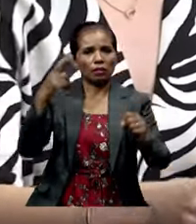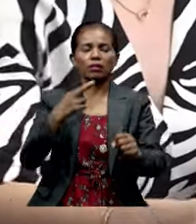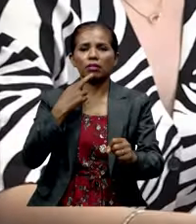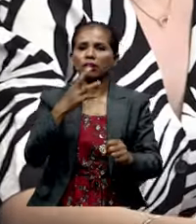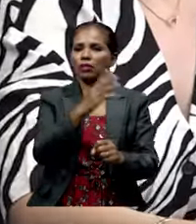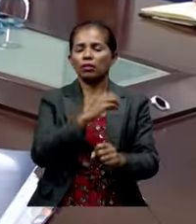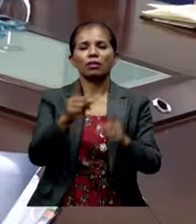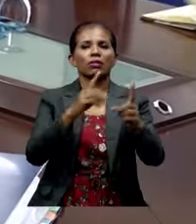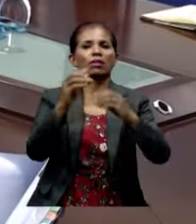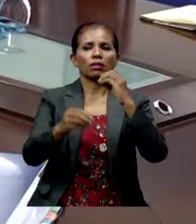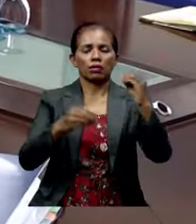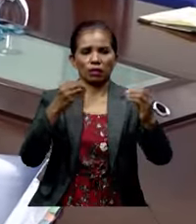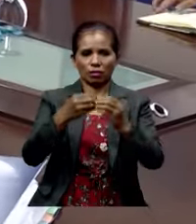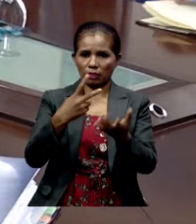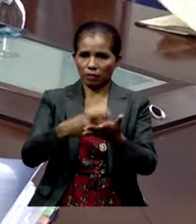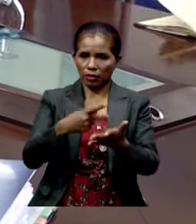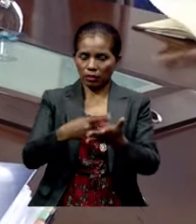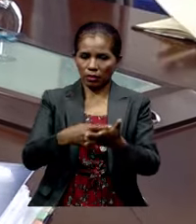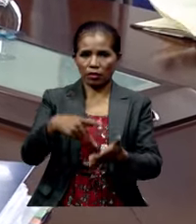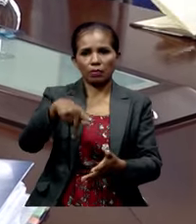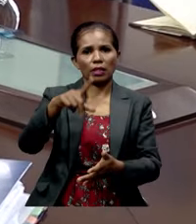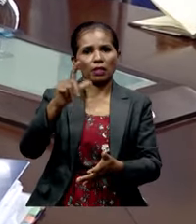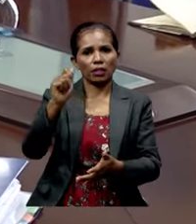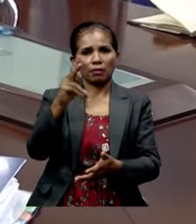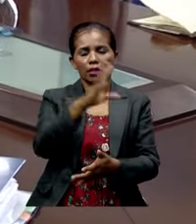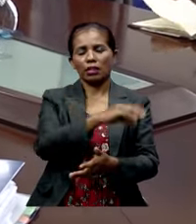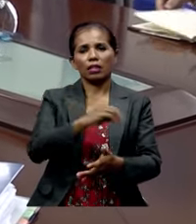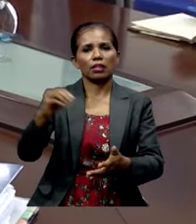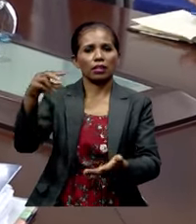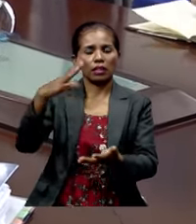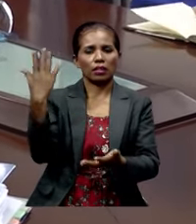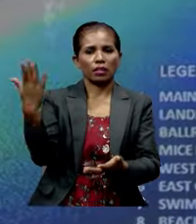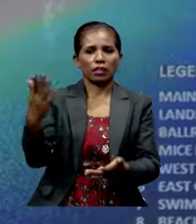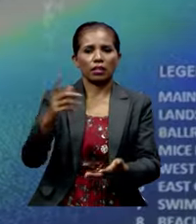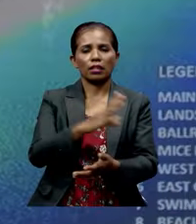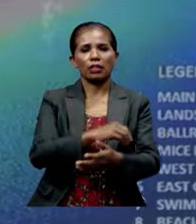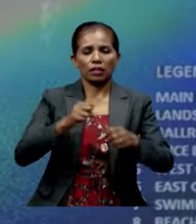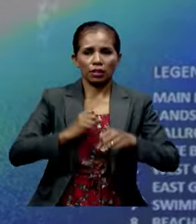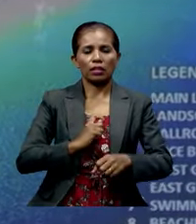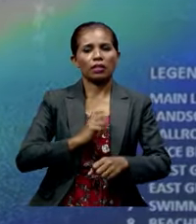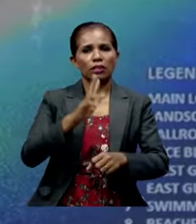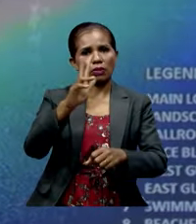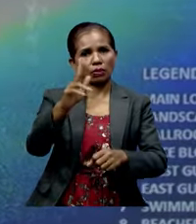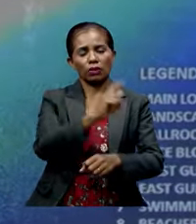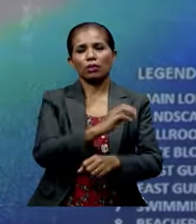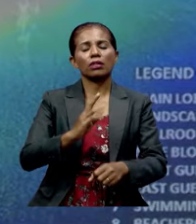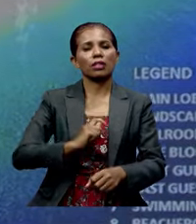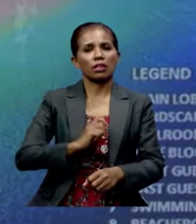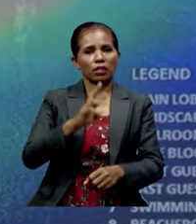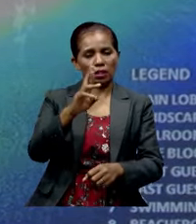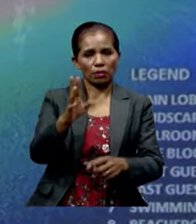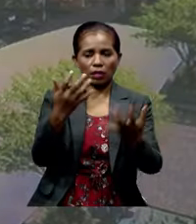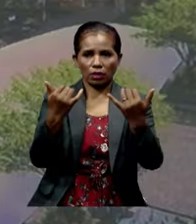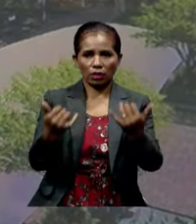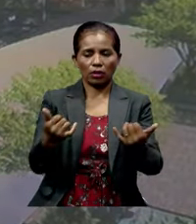Horta ho di qualia kono ba projeto Pelican Paradise ne be lokaliza iha area entre Tasitolu no Tibar ne be daudau ne